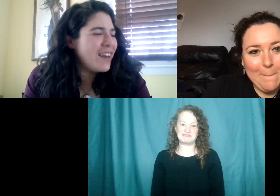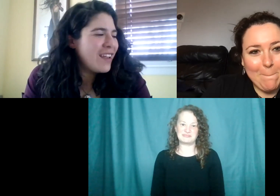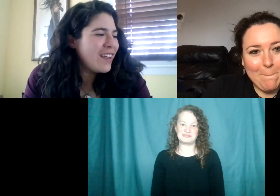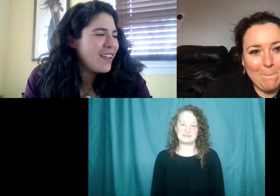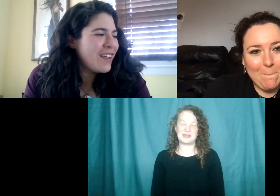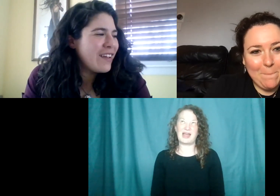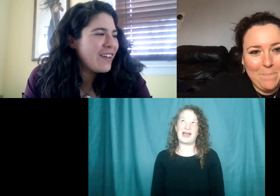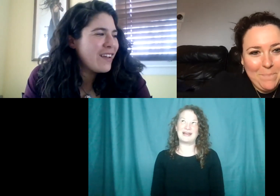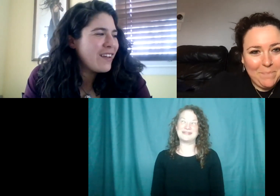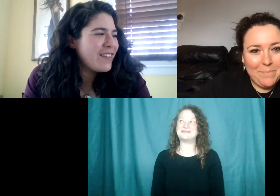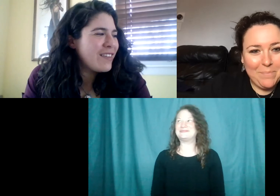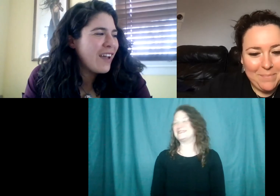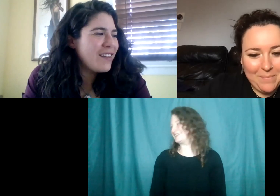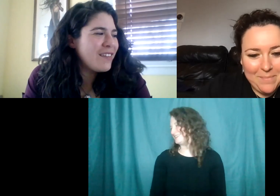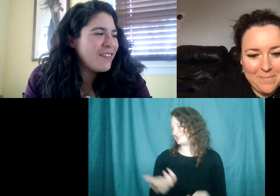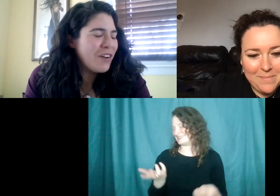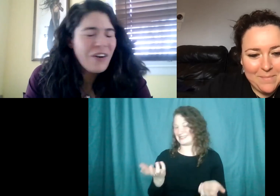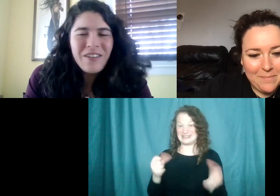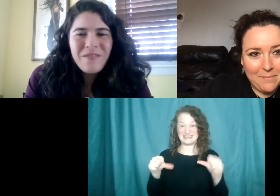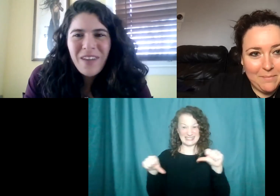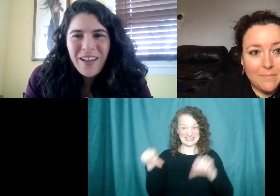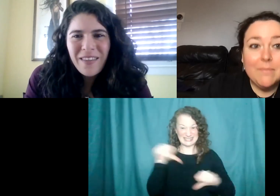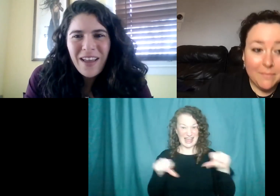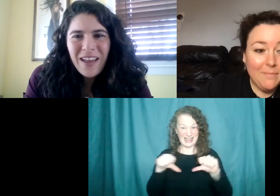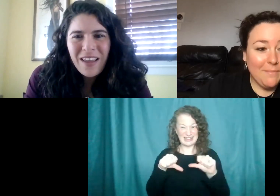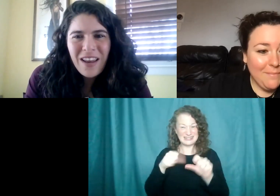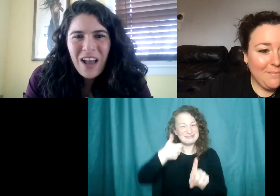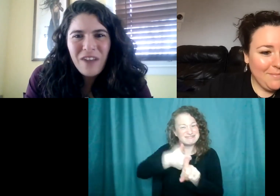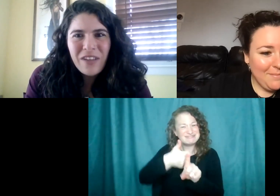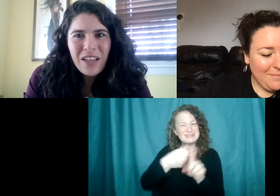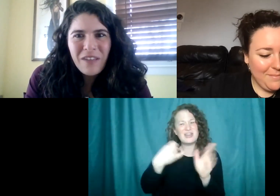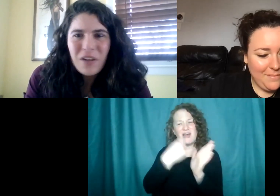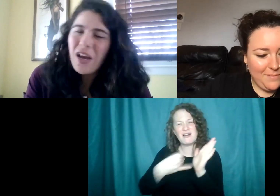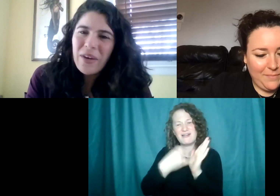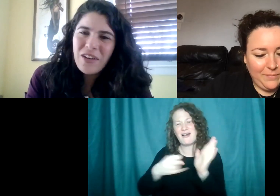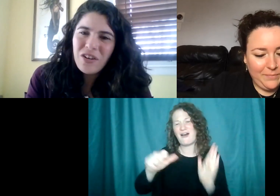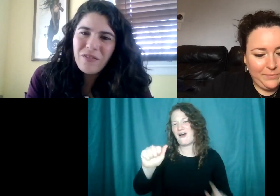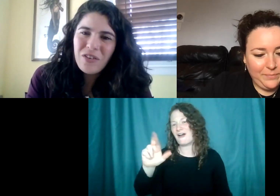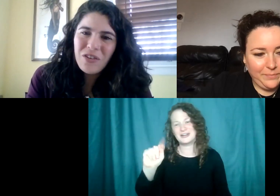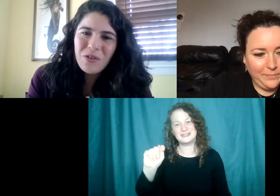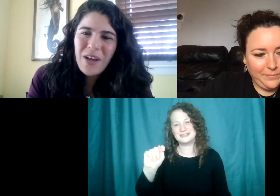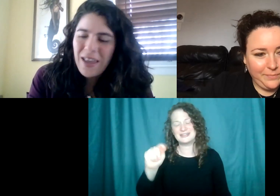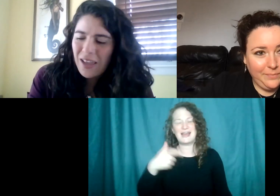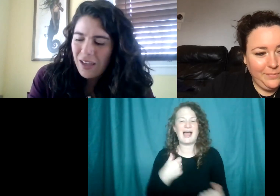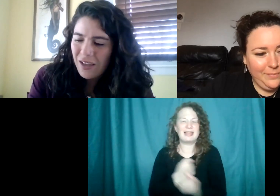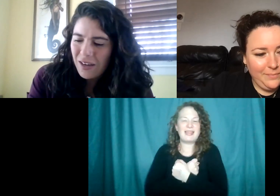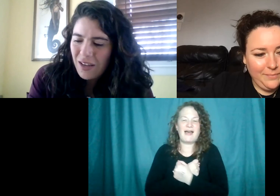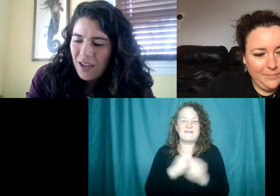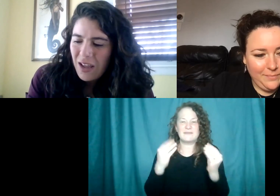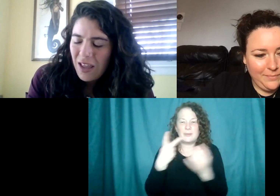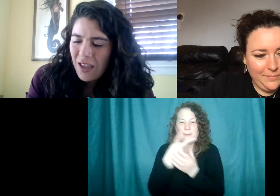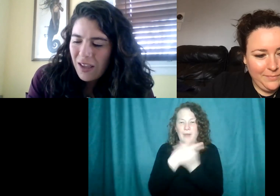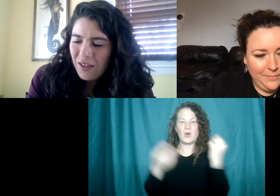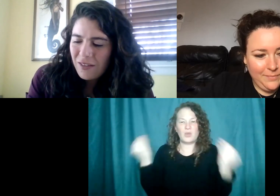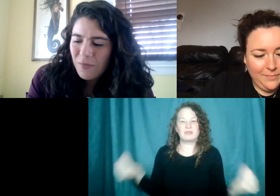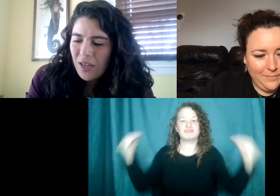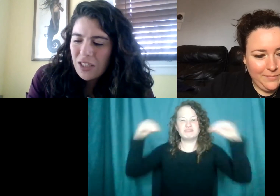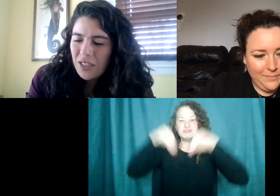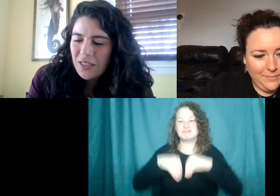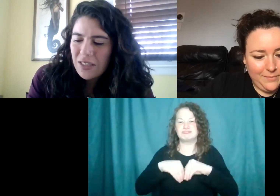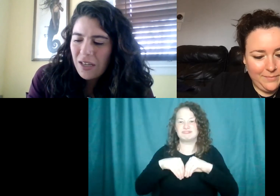That science is an art, and that I really love the combination of the two. And